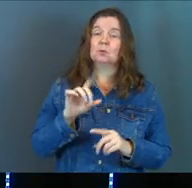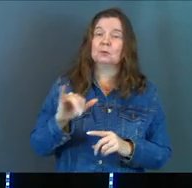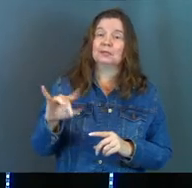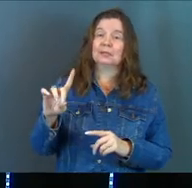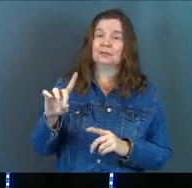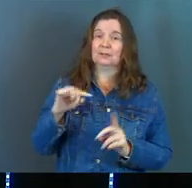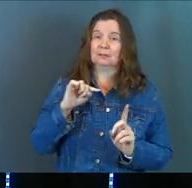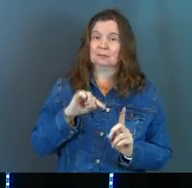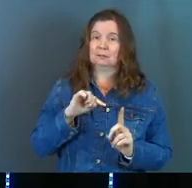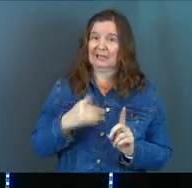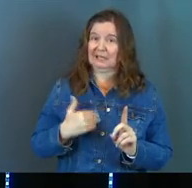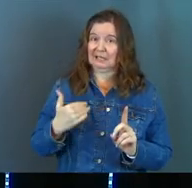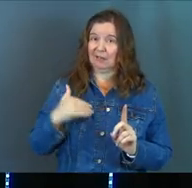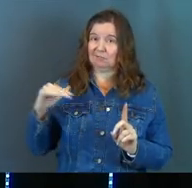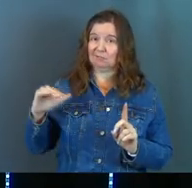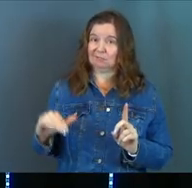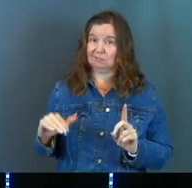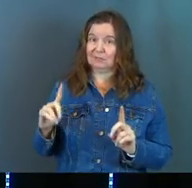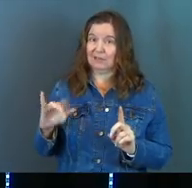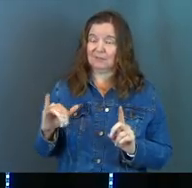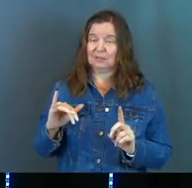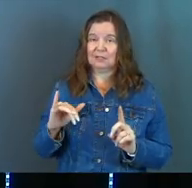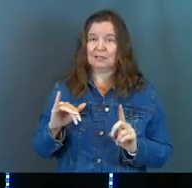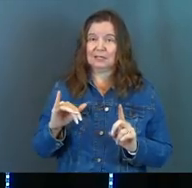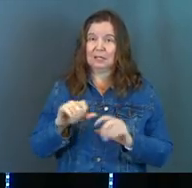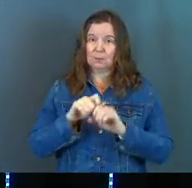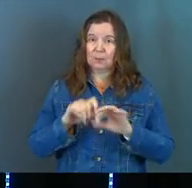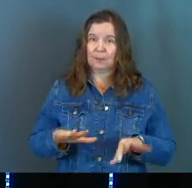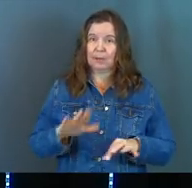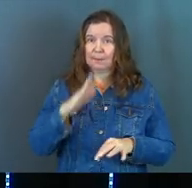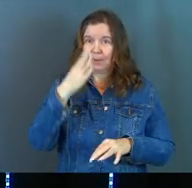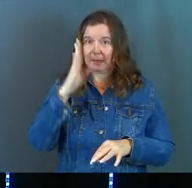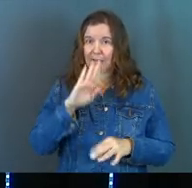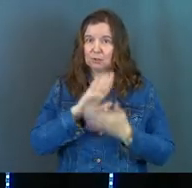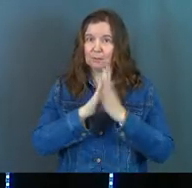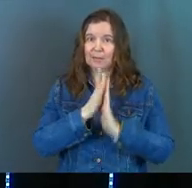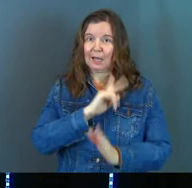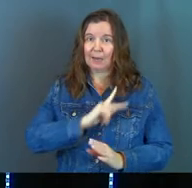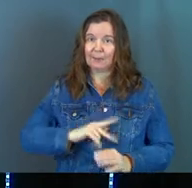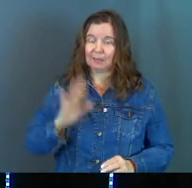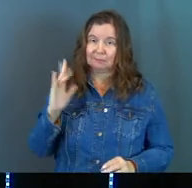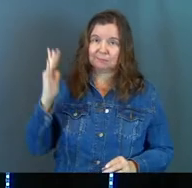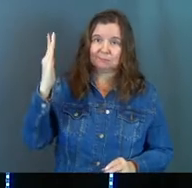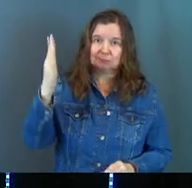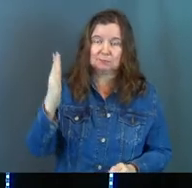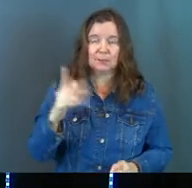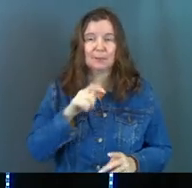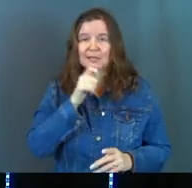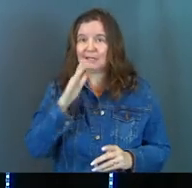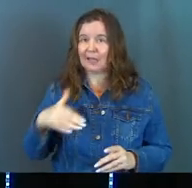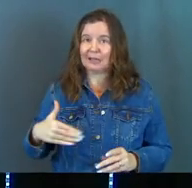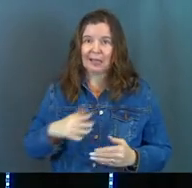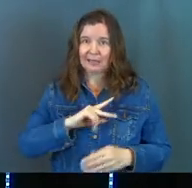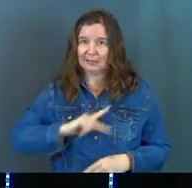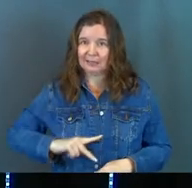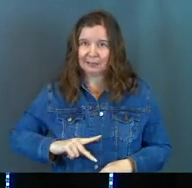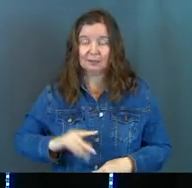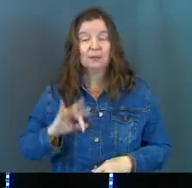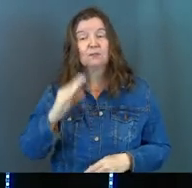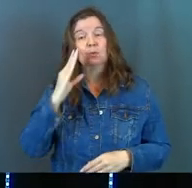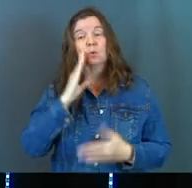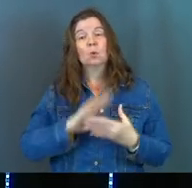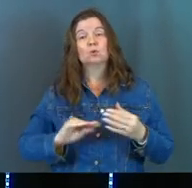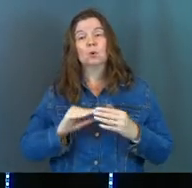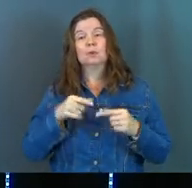David, young David, he's anointed by God king. He's promised that he's going to be king, but he's not king yet. And if you know